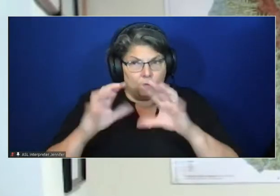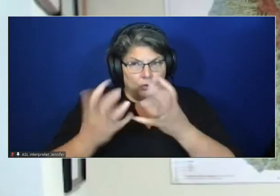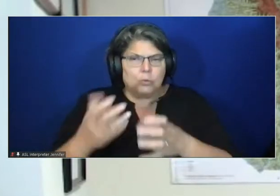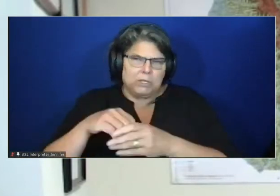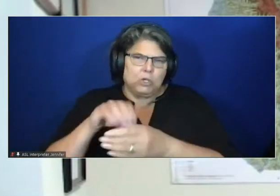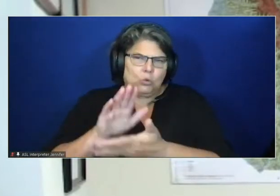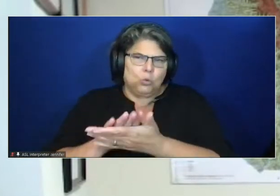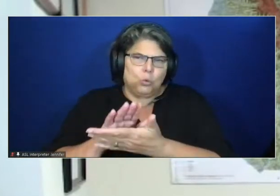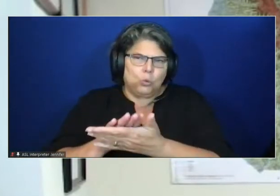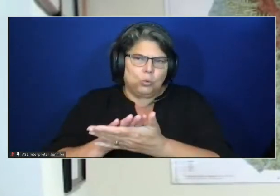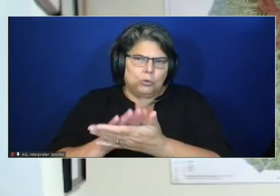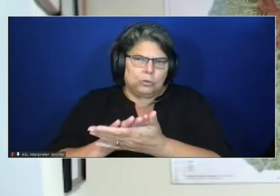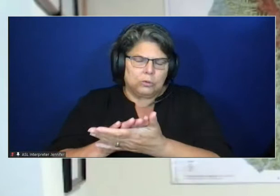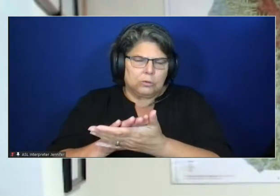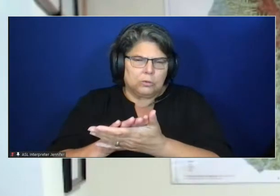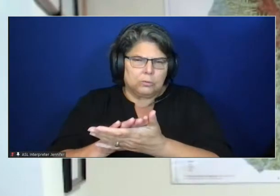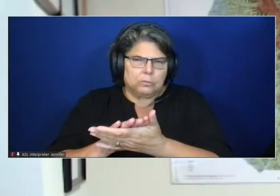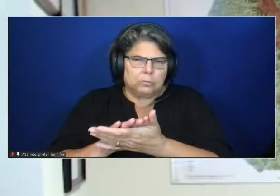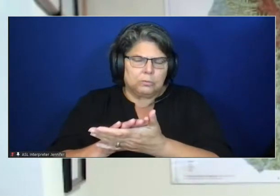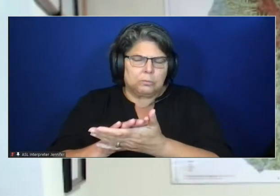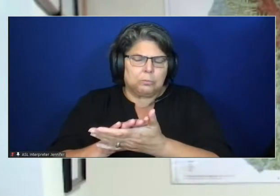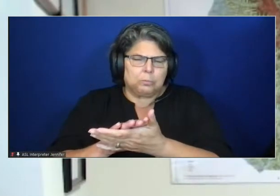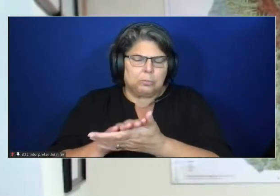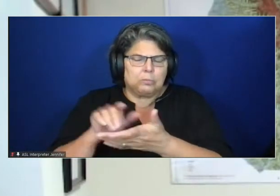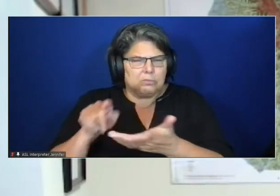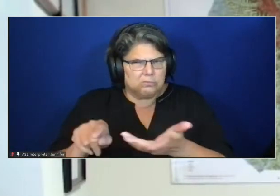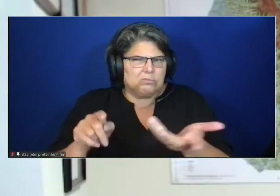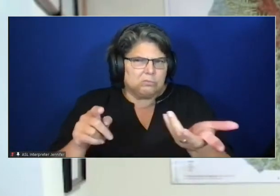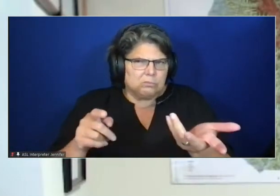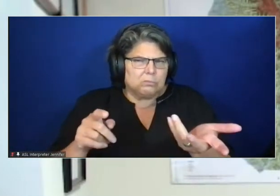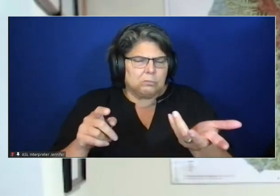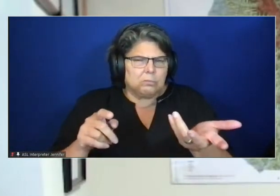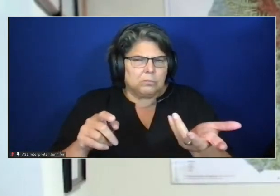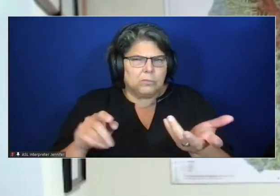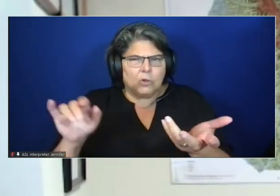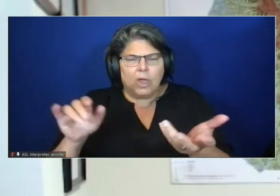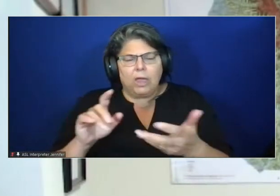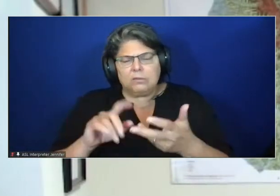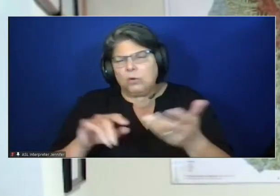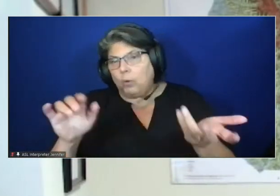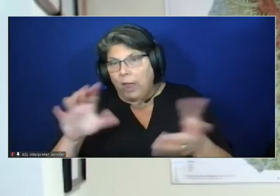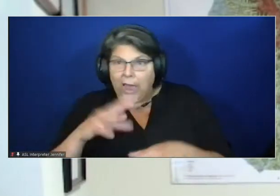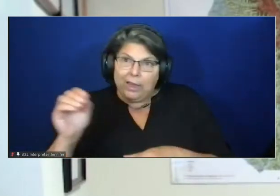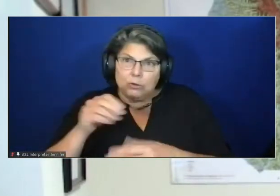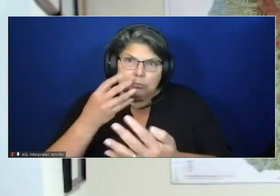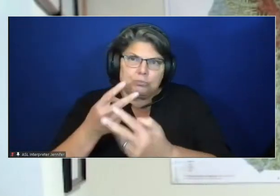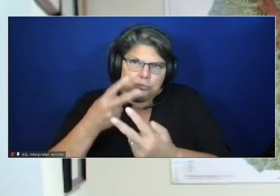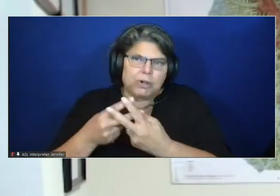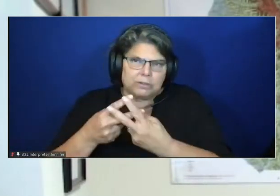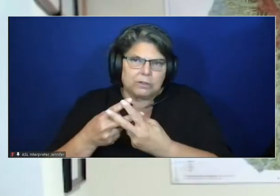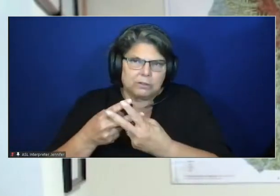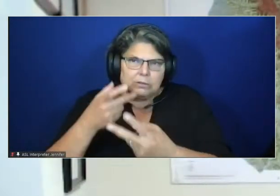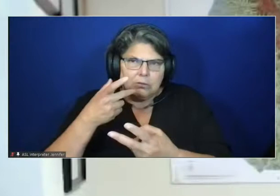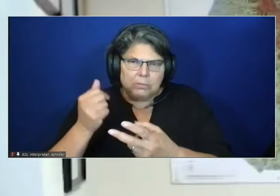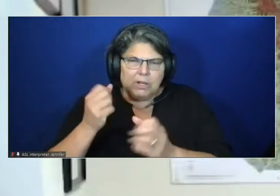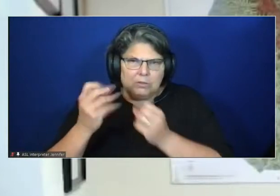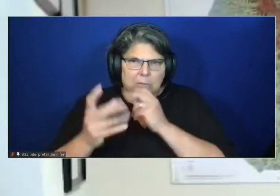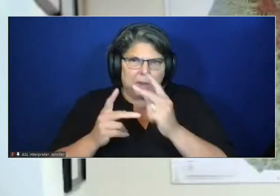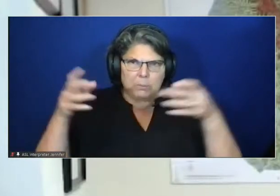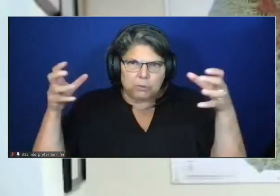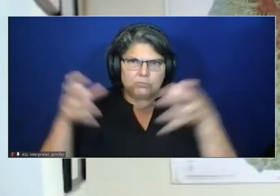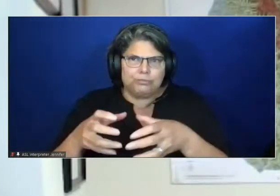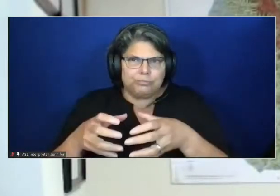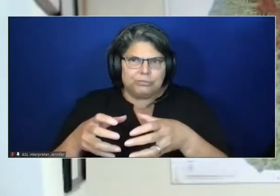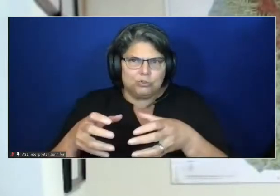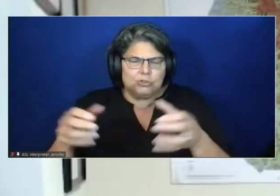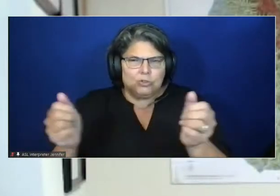schools, and the other group is within prisons, because they're congregate care facilities and homeless. And